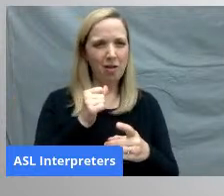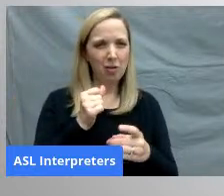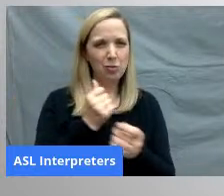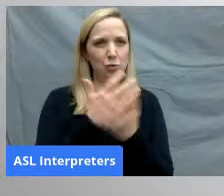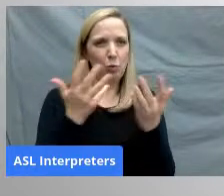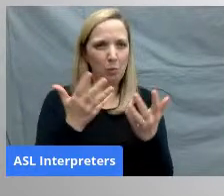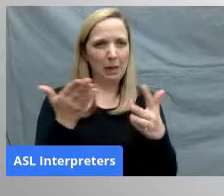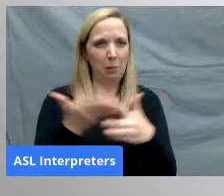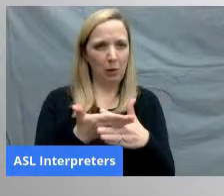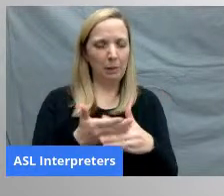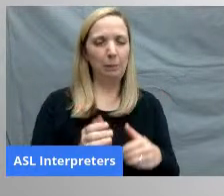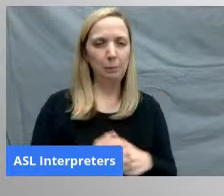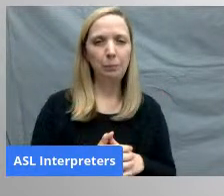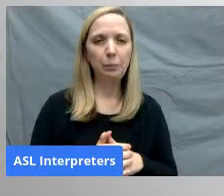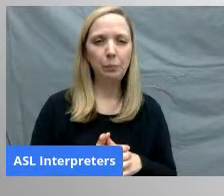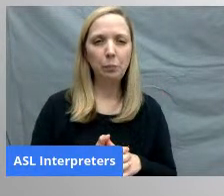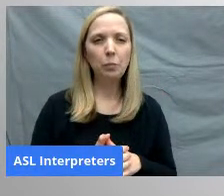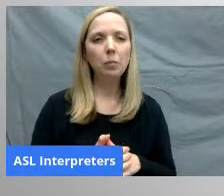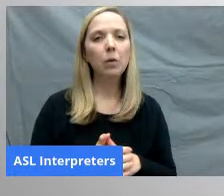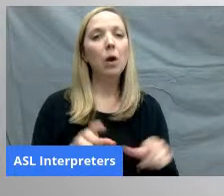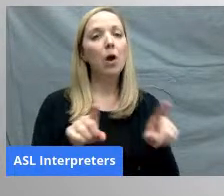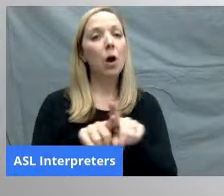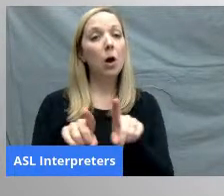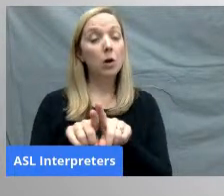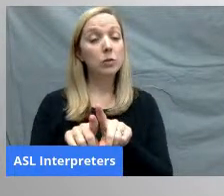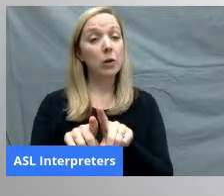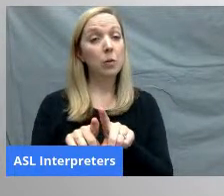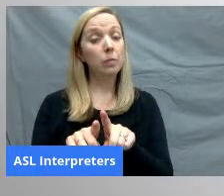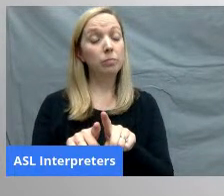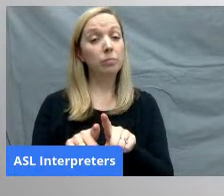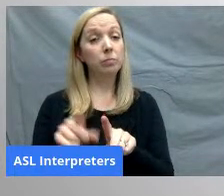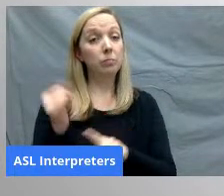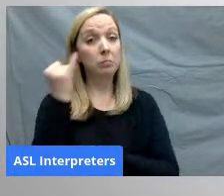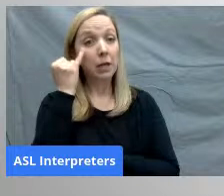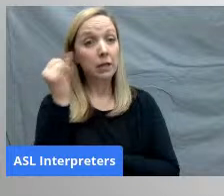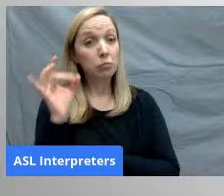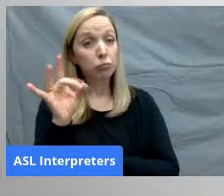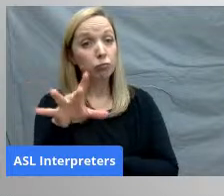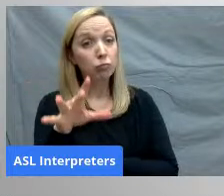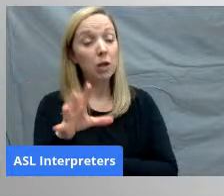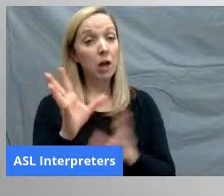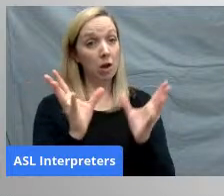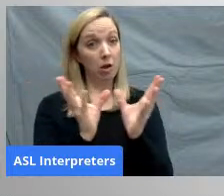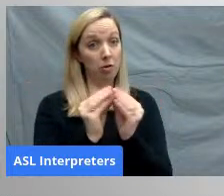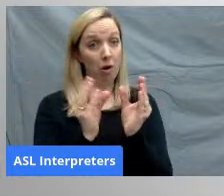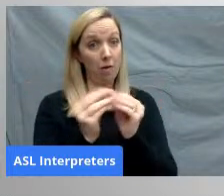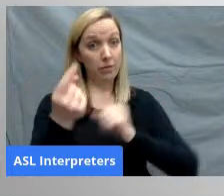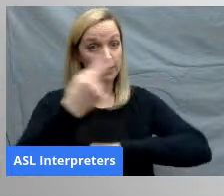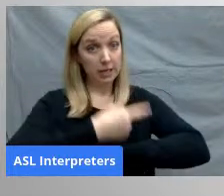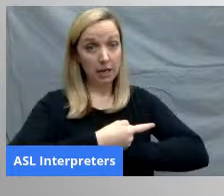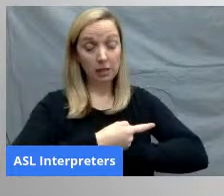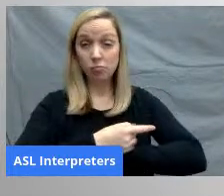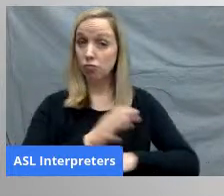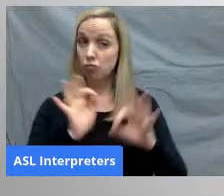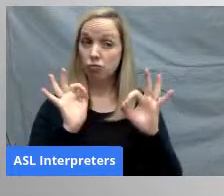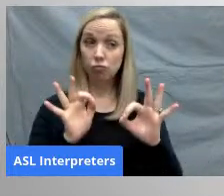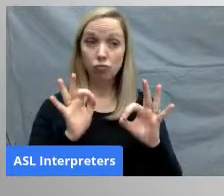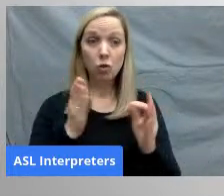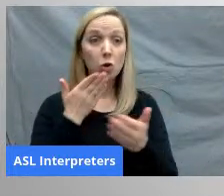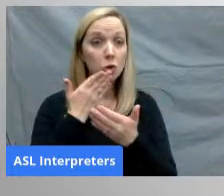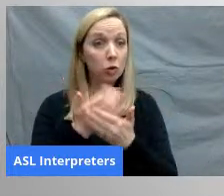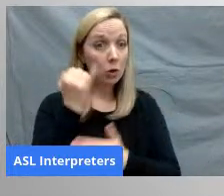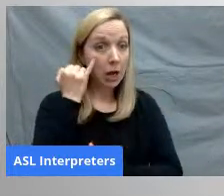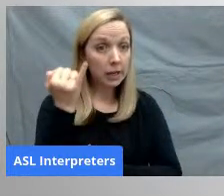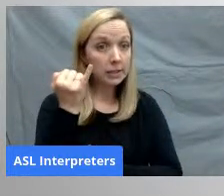days were a really good time for parents, for teachers to engage with parents, but the model by which we offer conferences, which Mr.